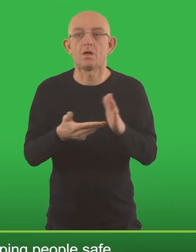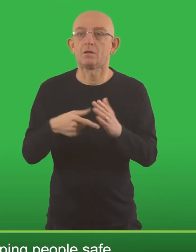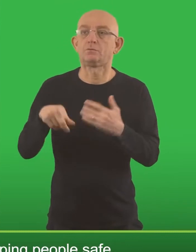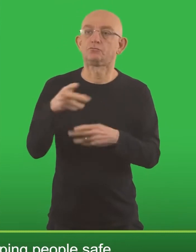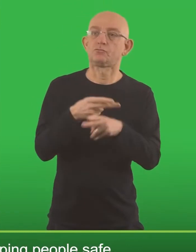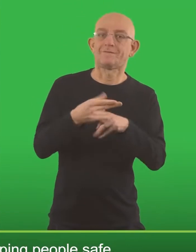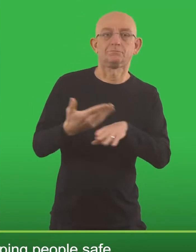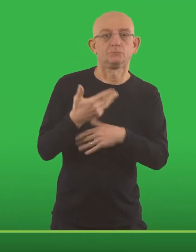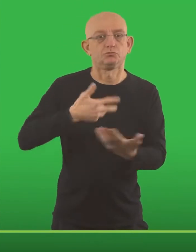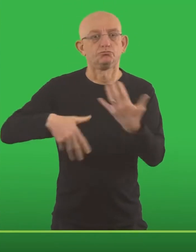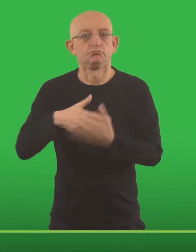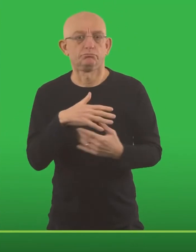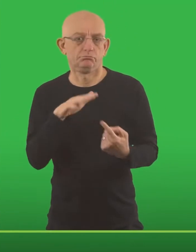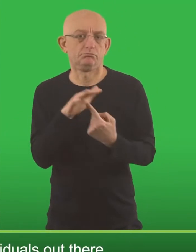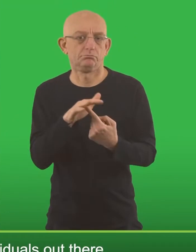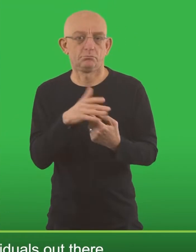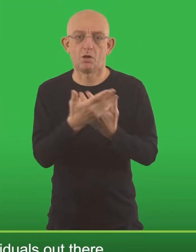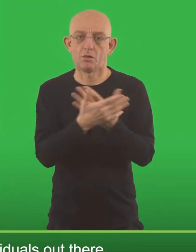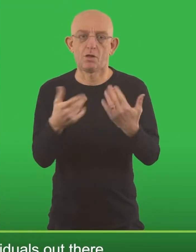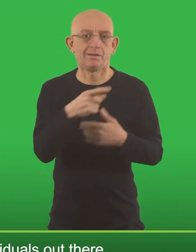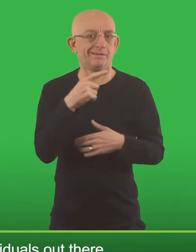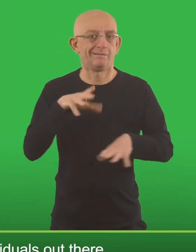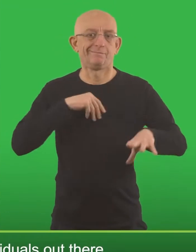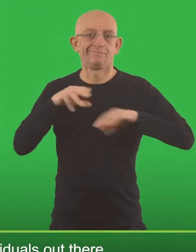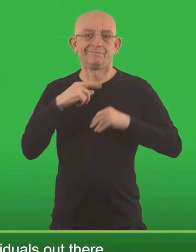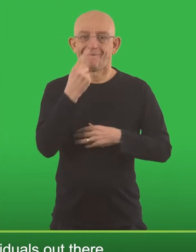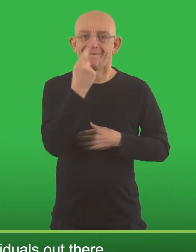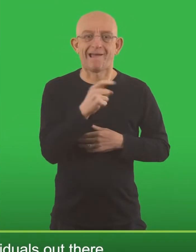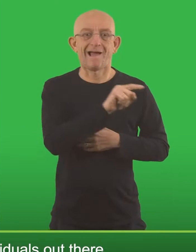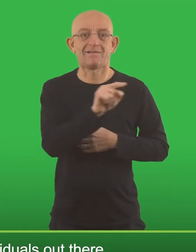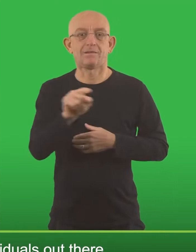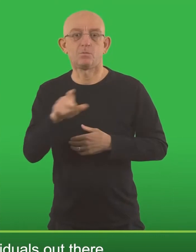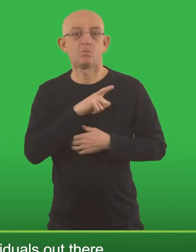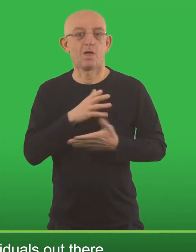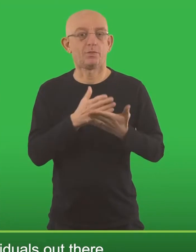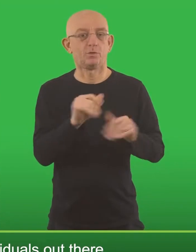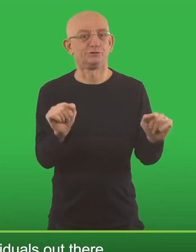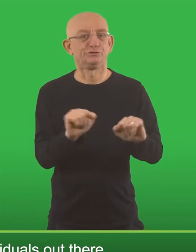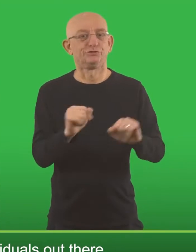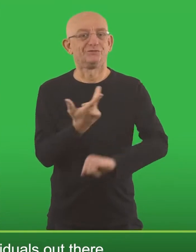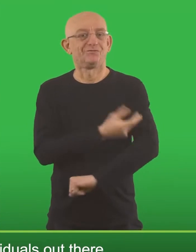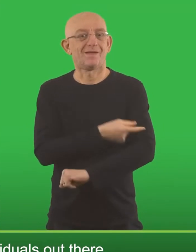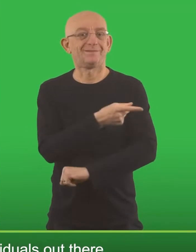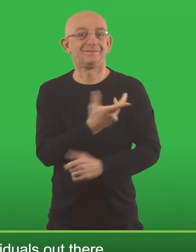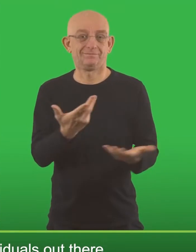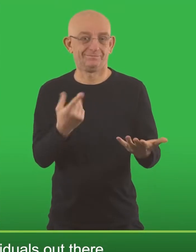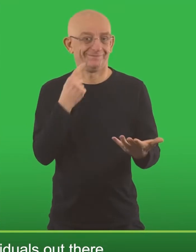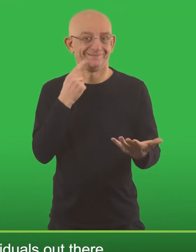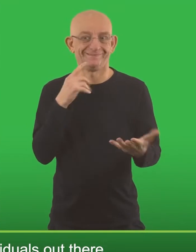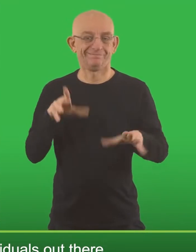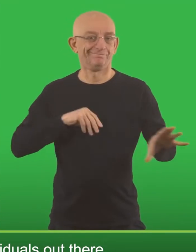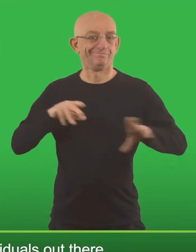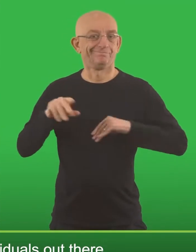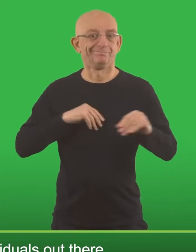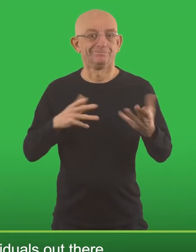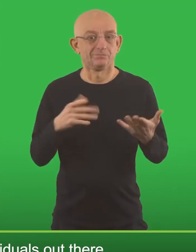vulnerable, and getting Sheffield open. There's still a lot of susceptible individuals out there. Some of